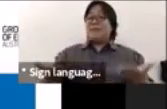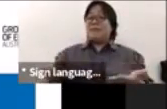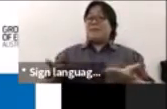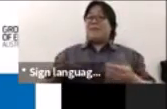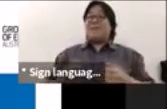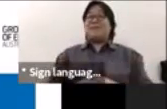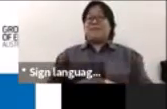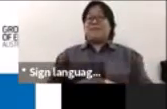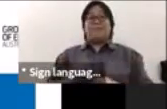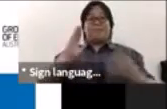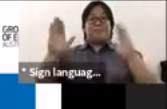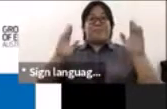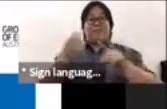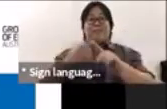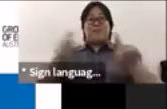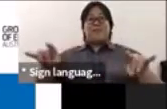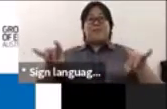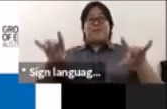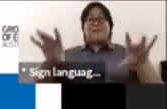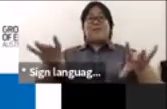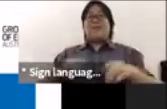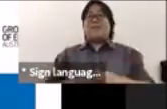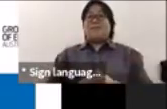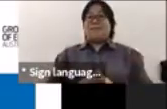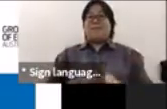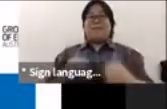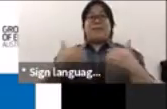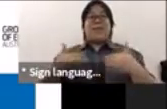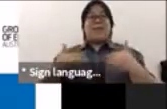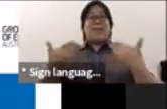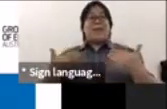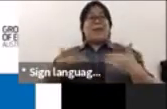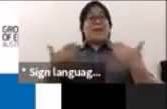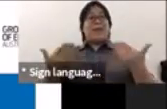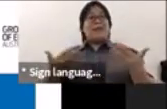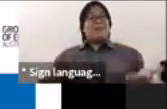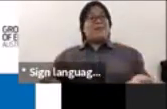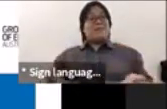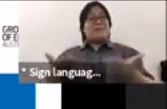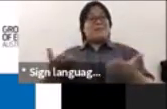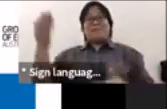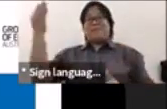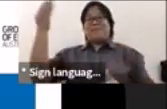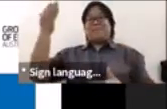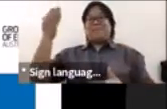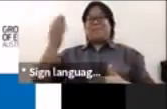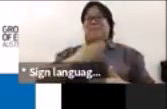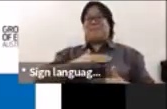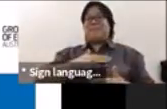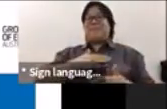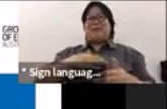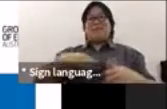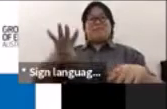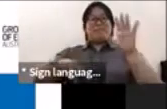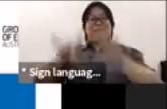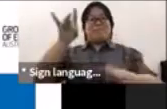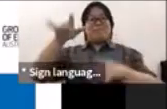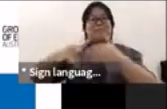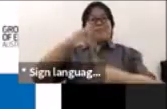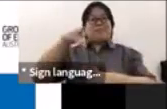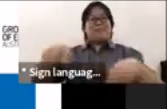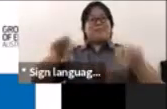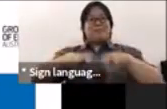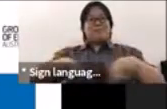to everyone from Australia. And I'm happy to be here today and present some of my initial findings from my